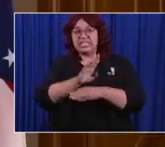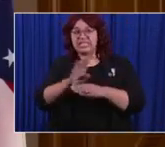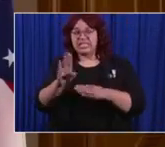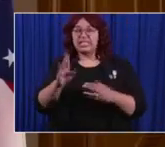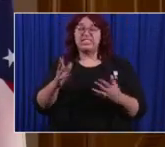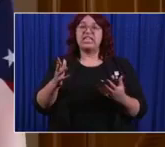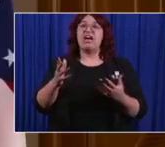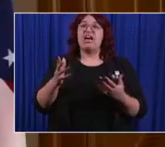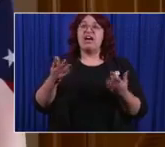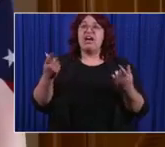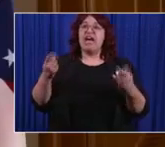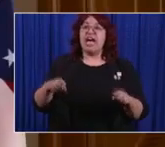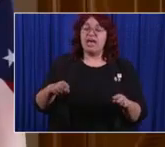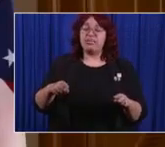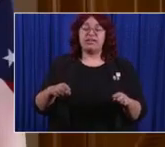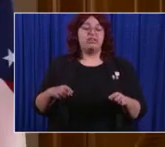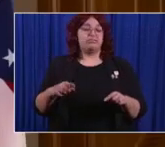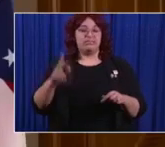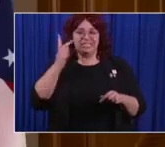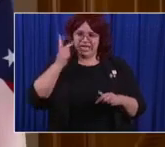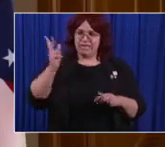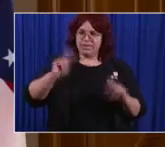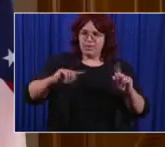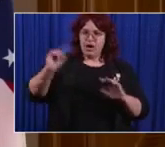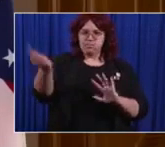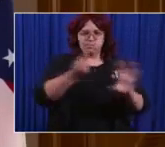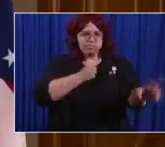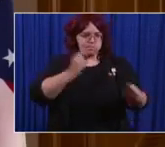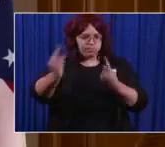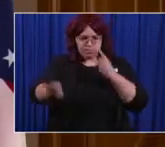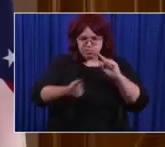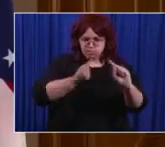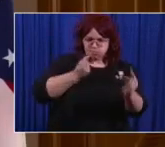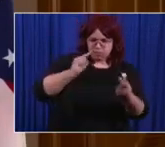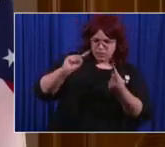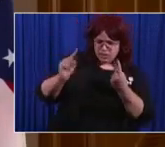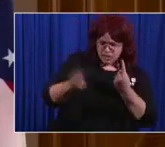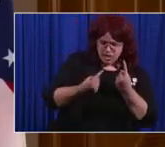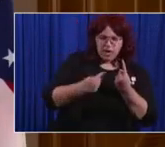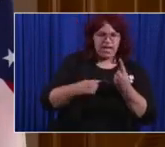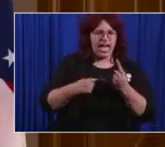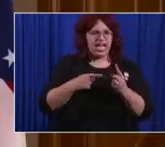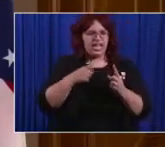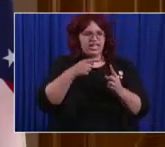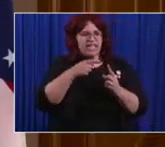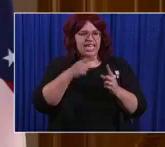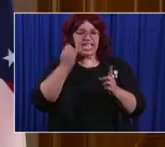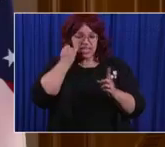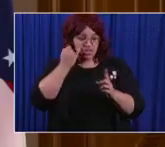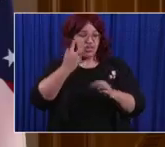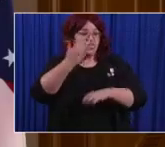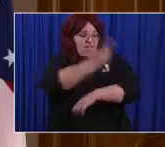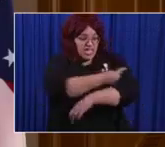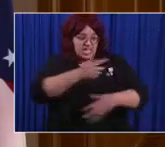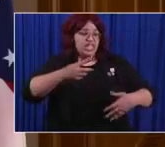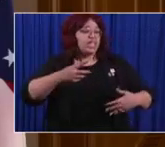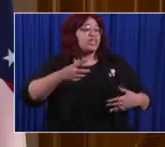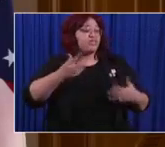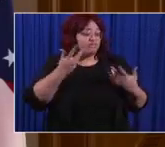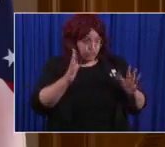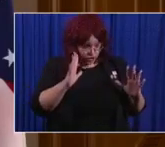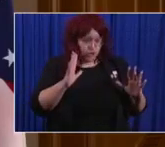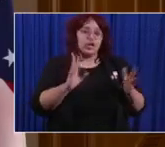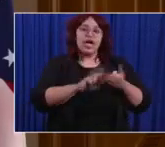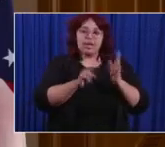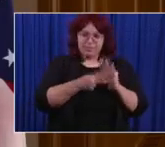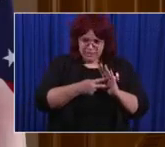people don't have to wear a mask when they come in my store, but unvaccinated do. I just think that's mechanically